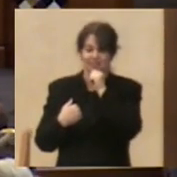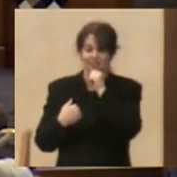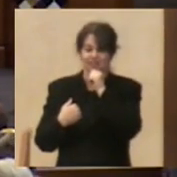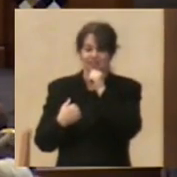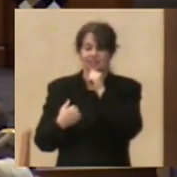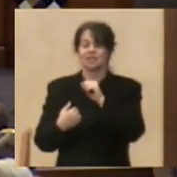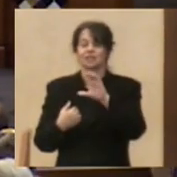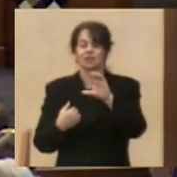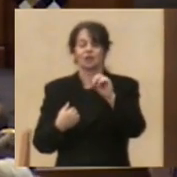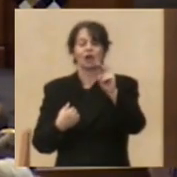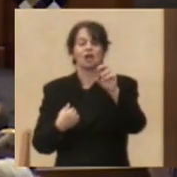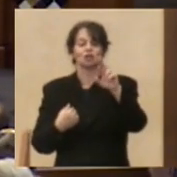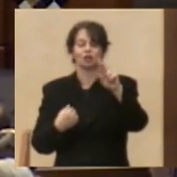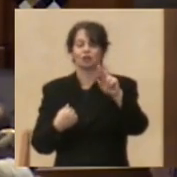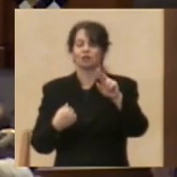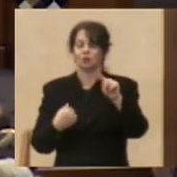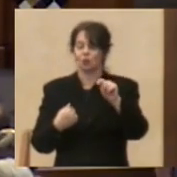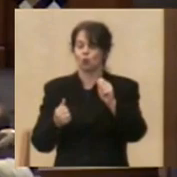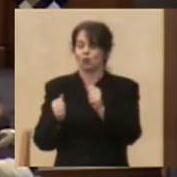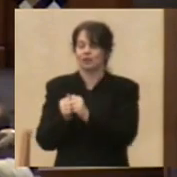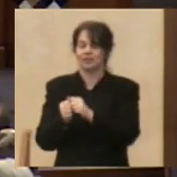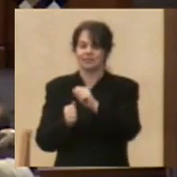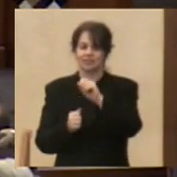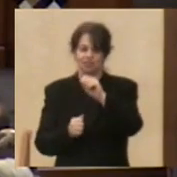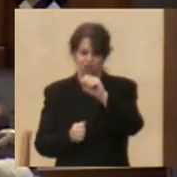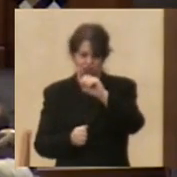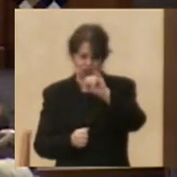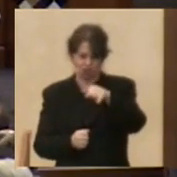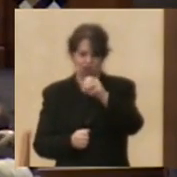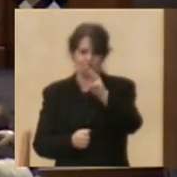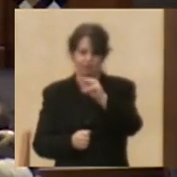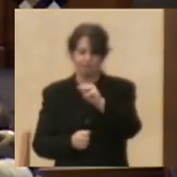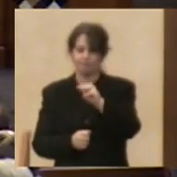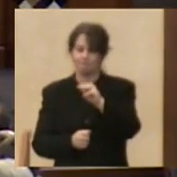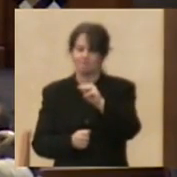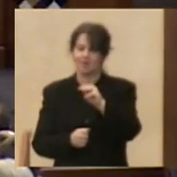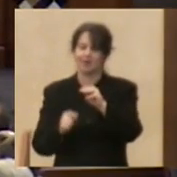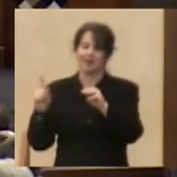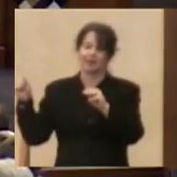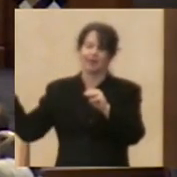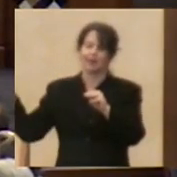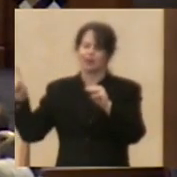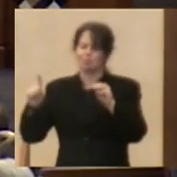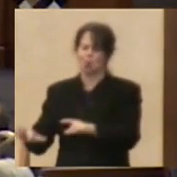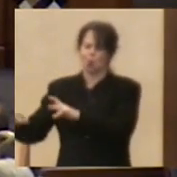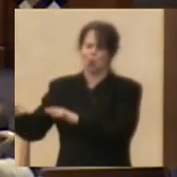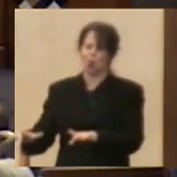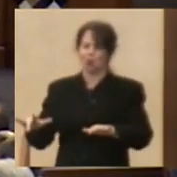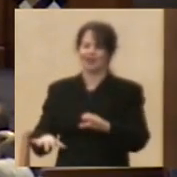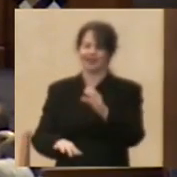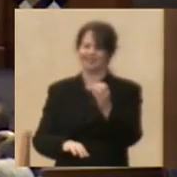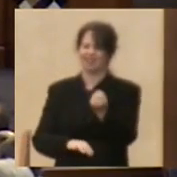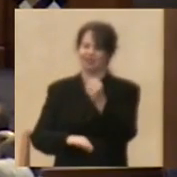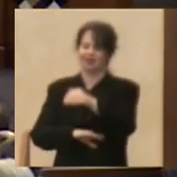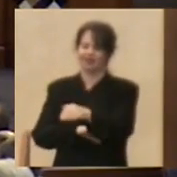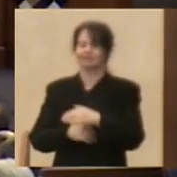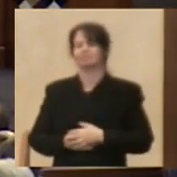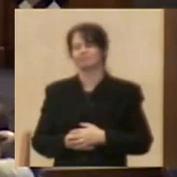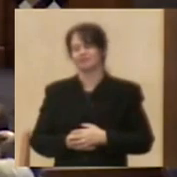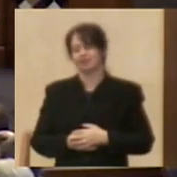I know. Yeah, isn't that great? He's just an amazing organist. You know, I probably don't tell you enough,